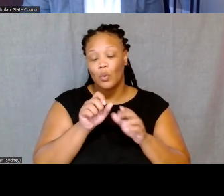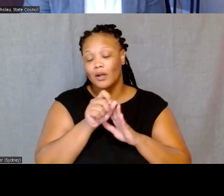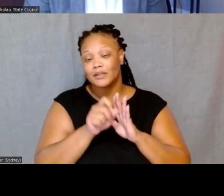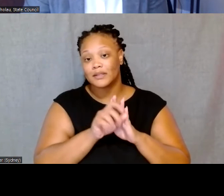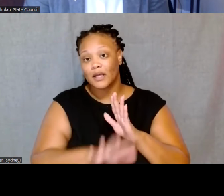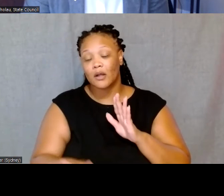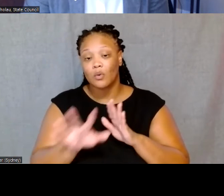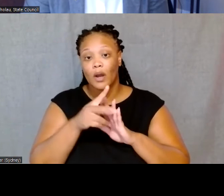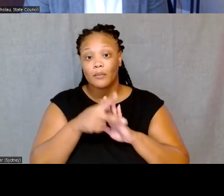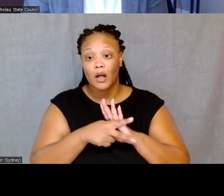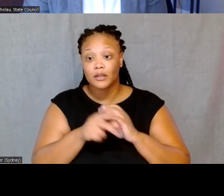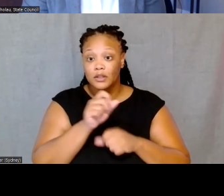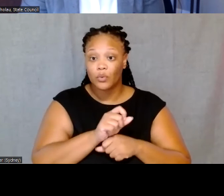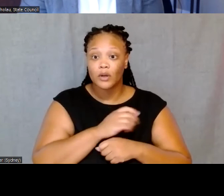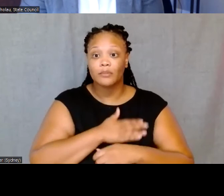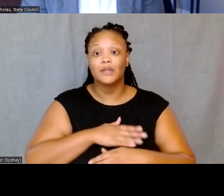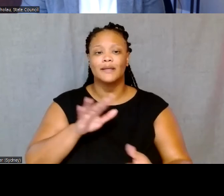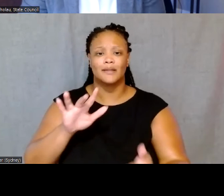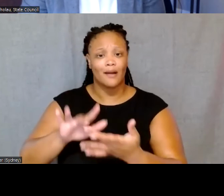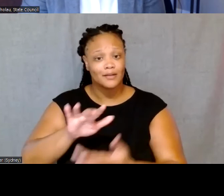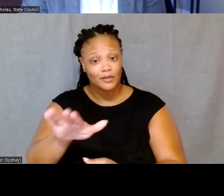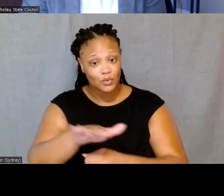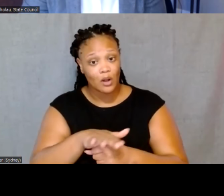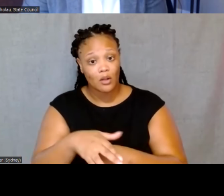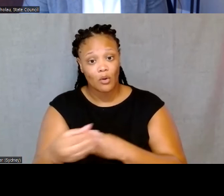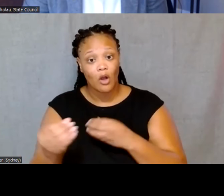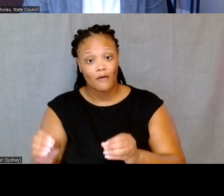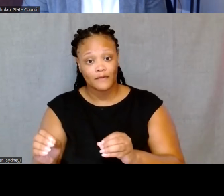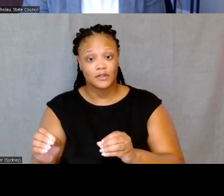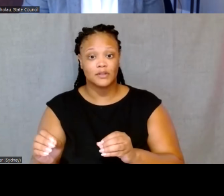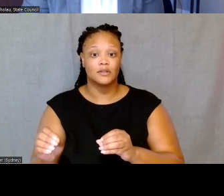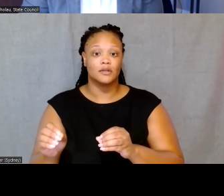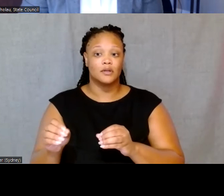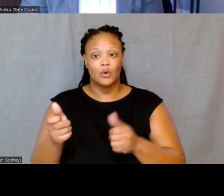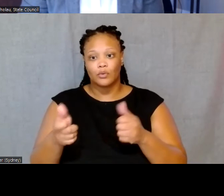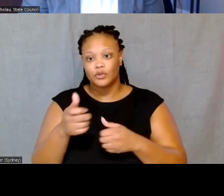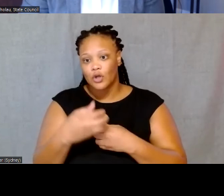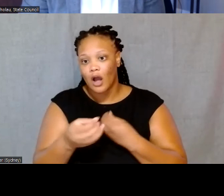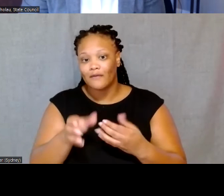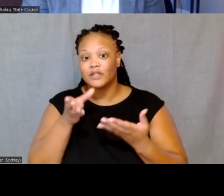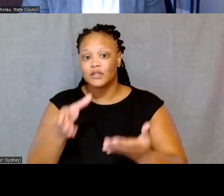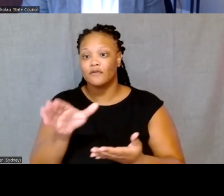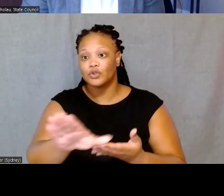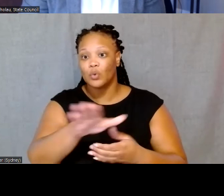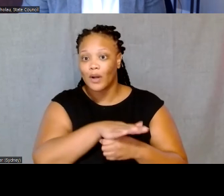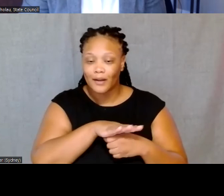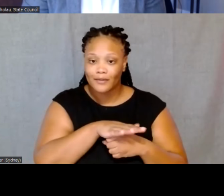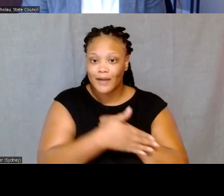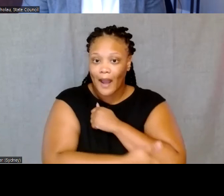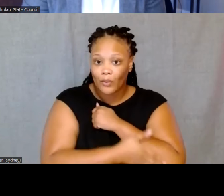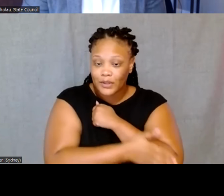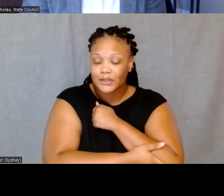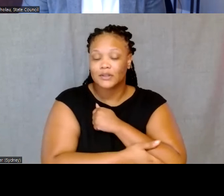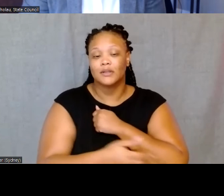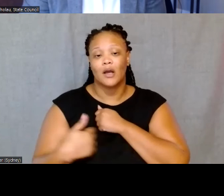out to your local State Council office that serves your region or your counties of interest. And we'd love to